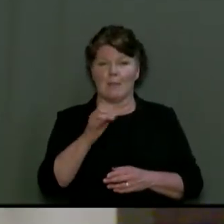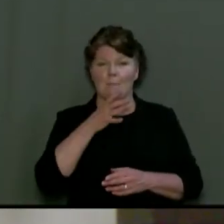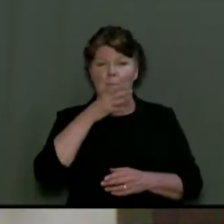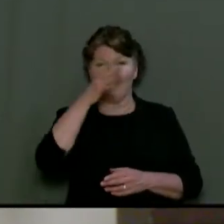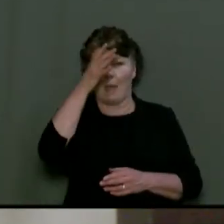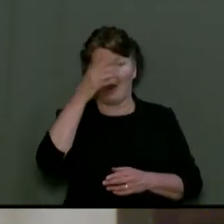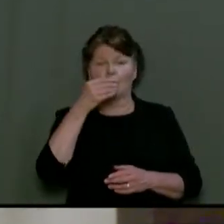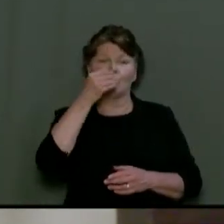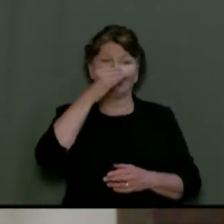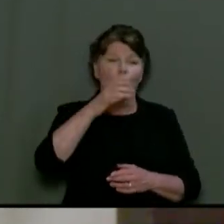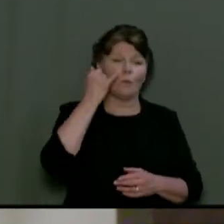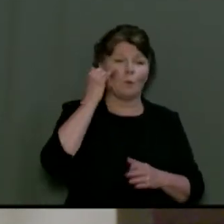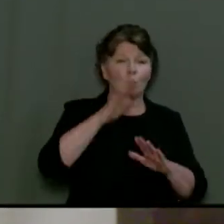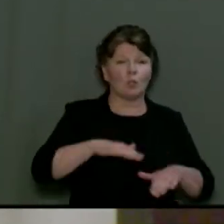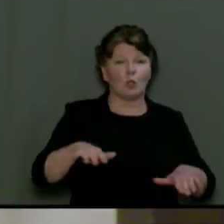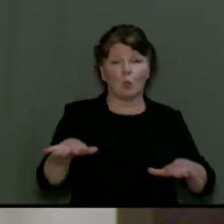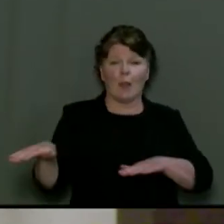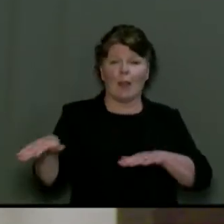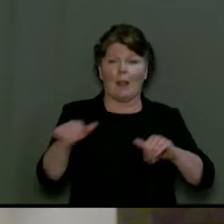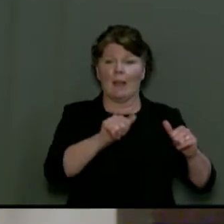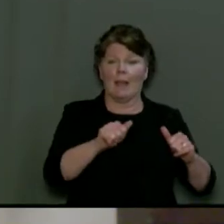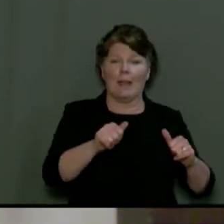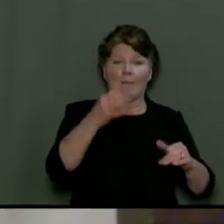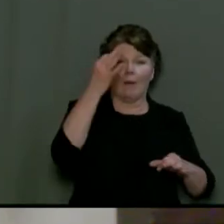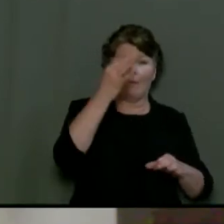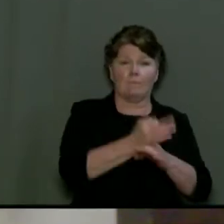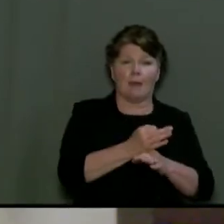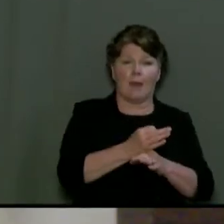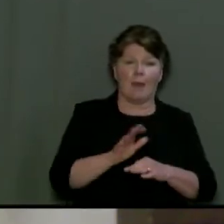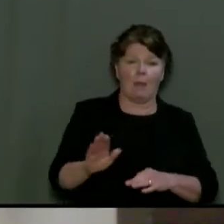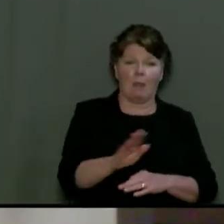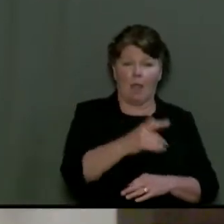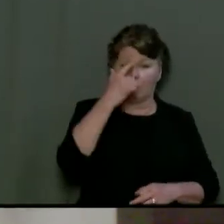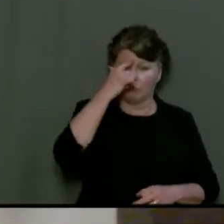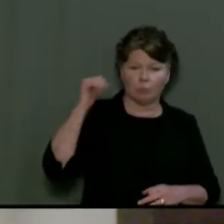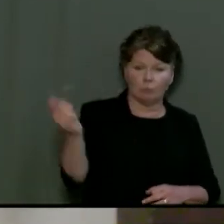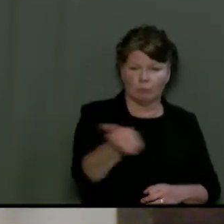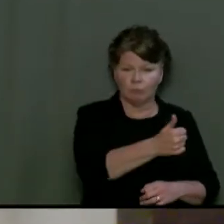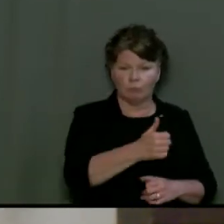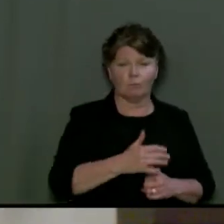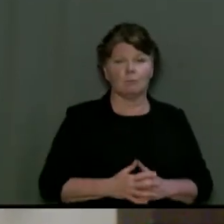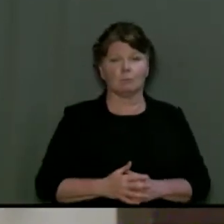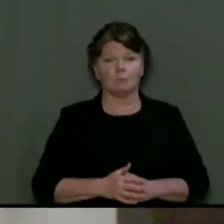faith. After all, they are free to do so.